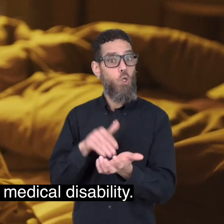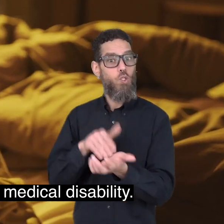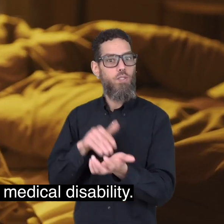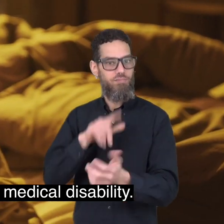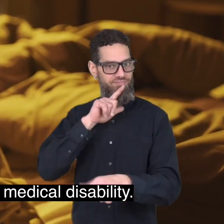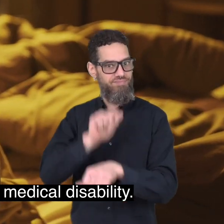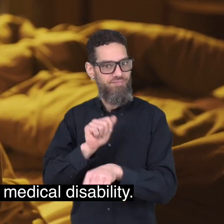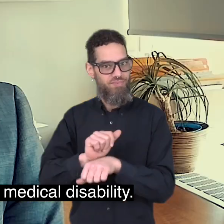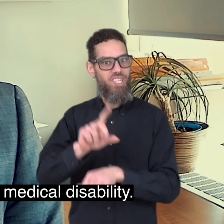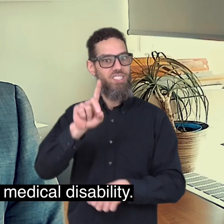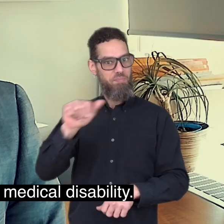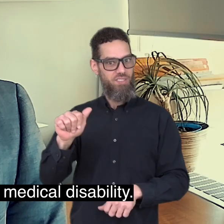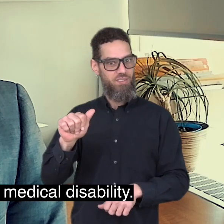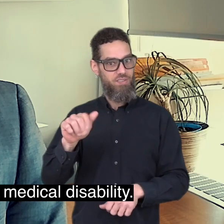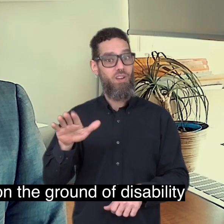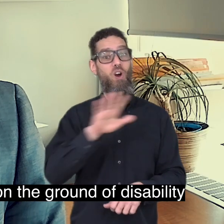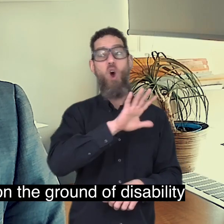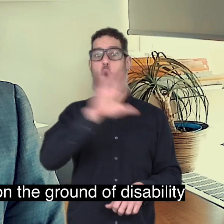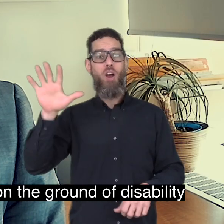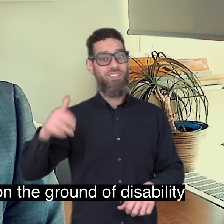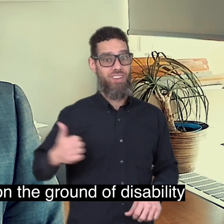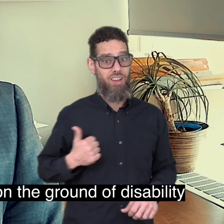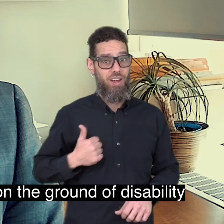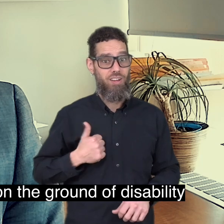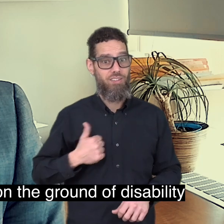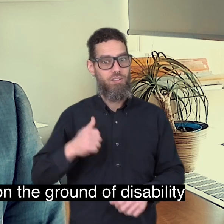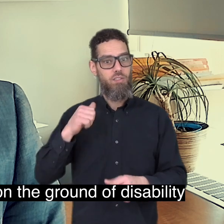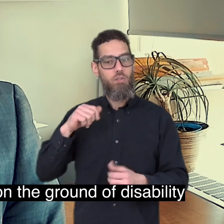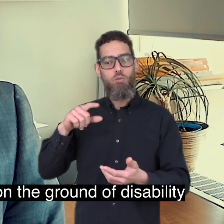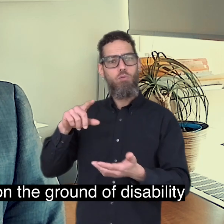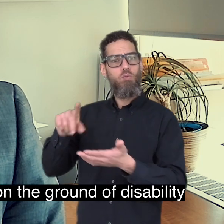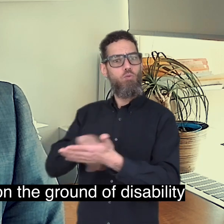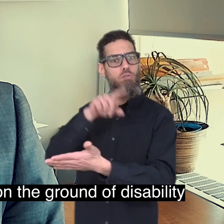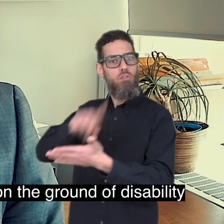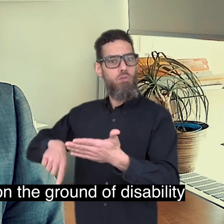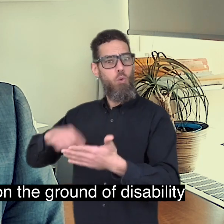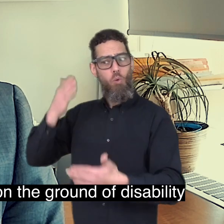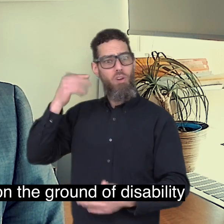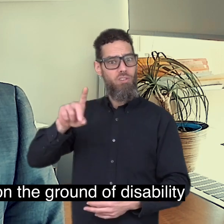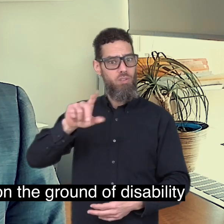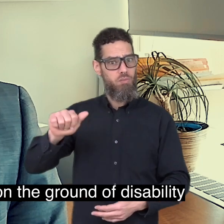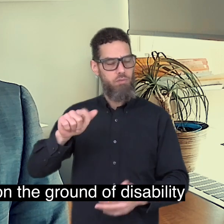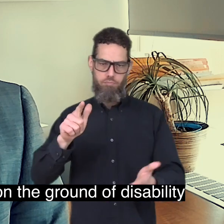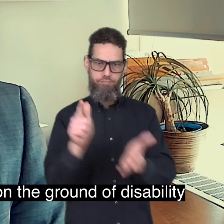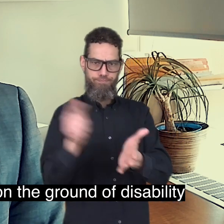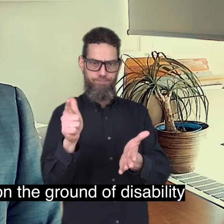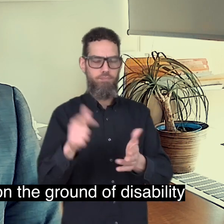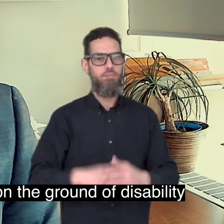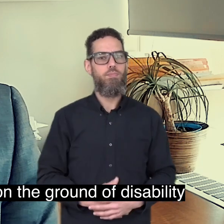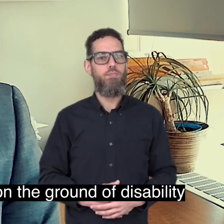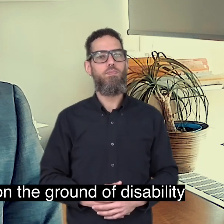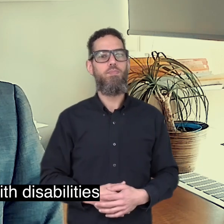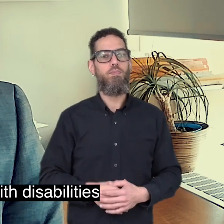medical disability. Human rights law across Canada prohibits discrimination on the ground of